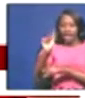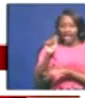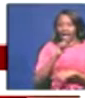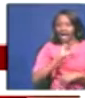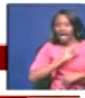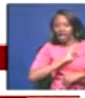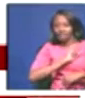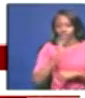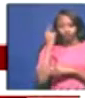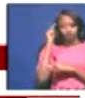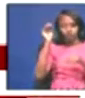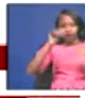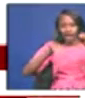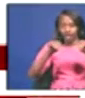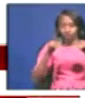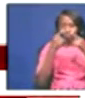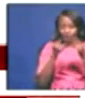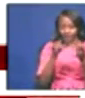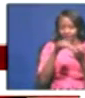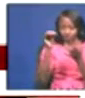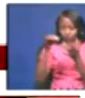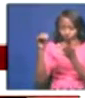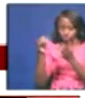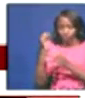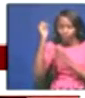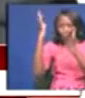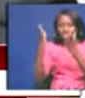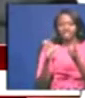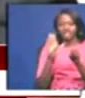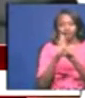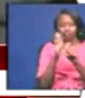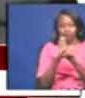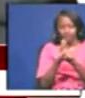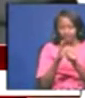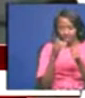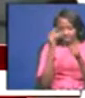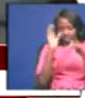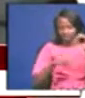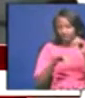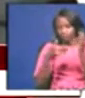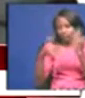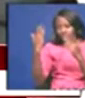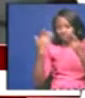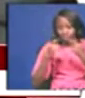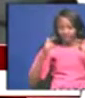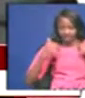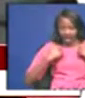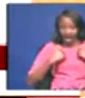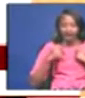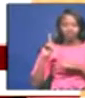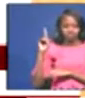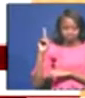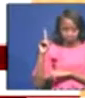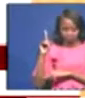elections. In the appointments, politicians form the majority of the appointments. Loyal lieutenants such as Kipchumba Murkomen, Aden